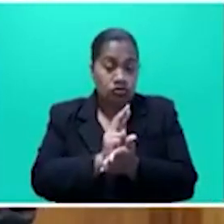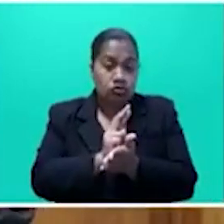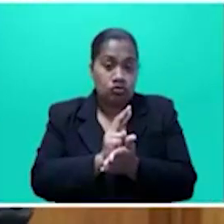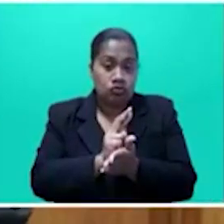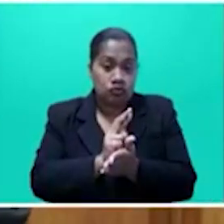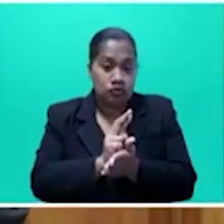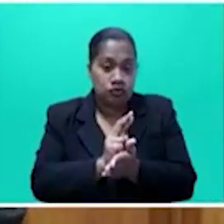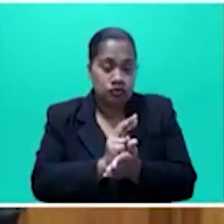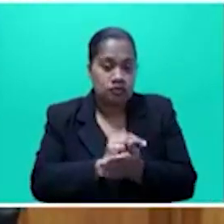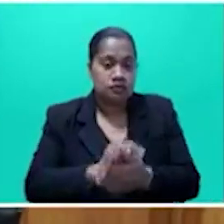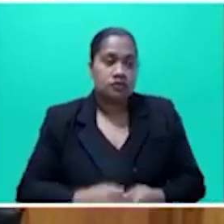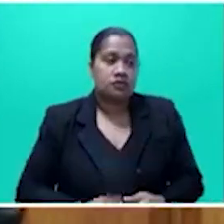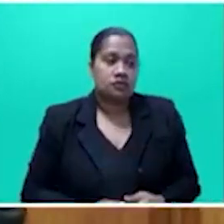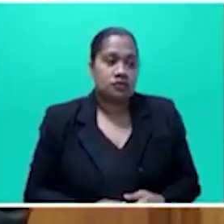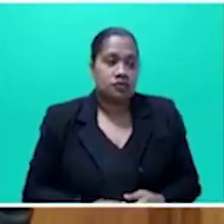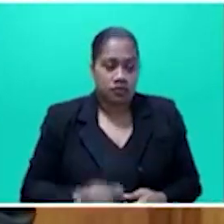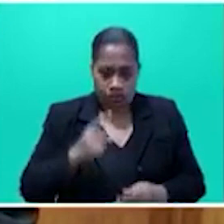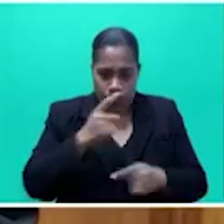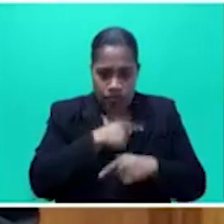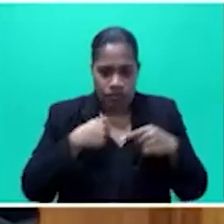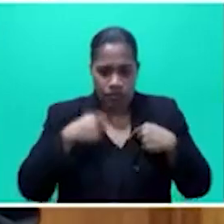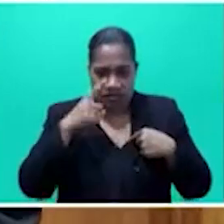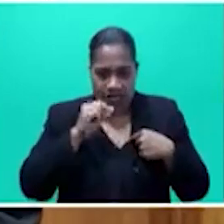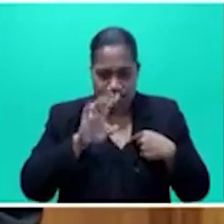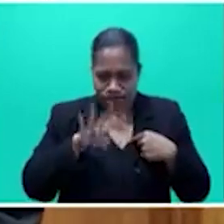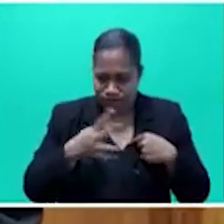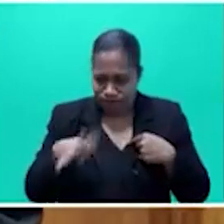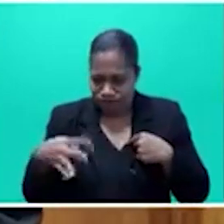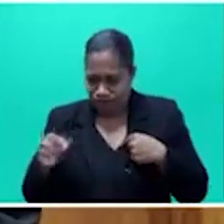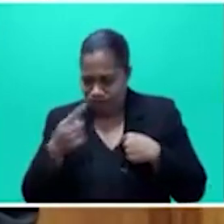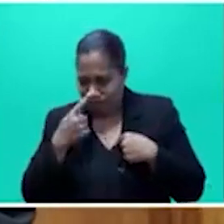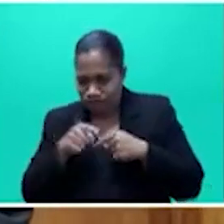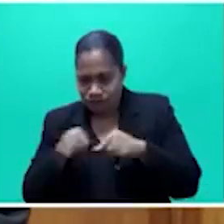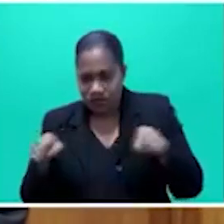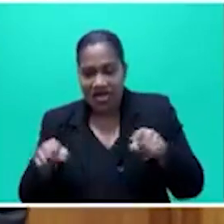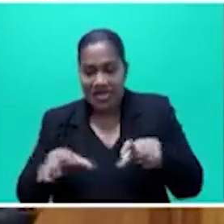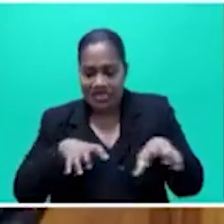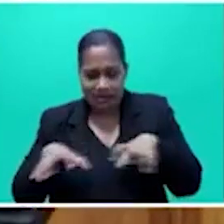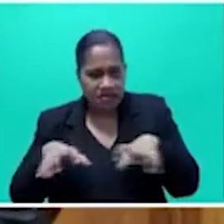to regulate this kind of activities, Honorable Speaker. So while I,